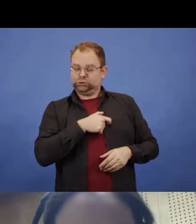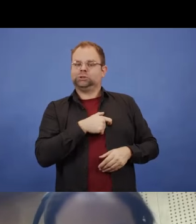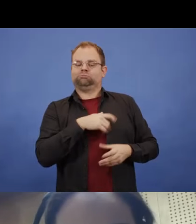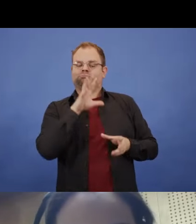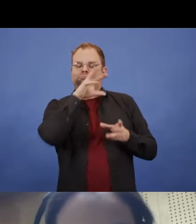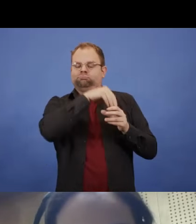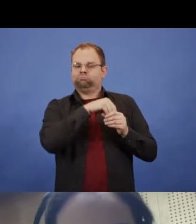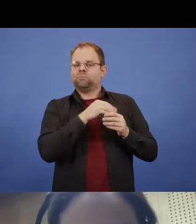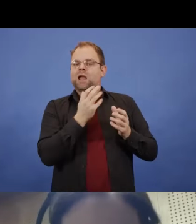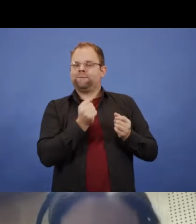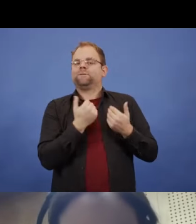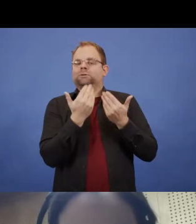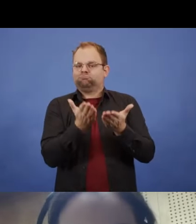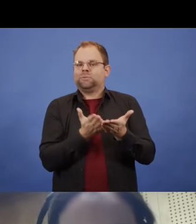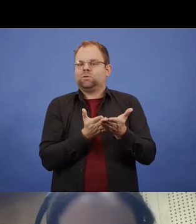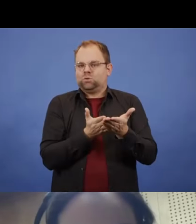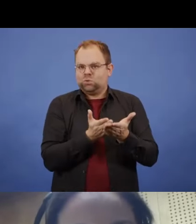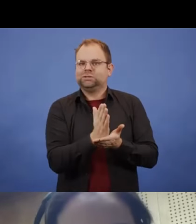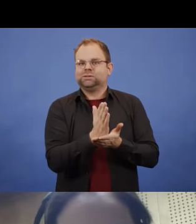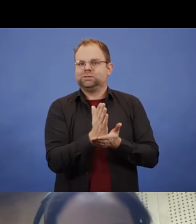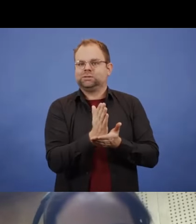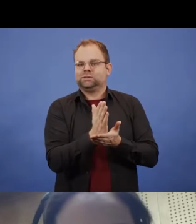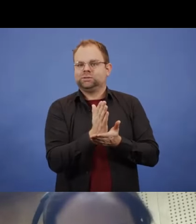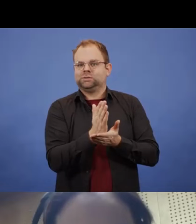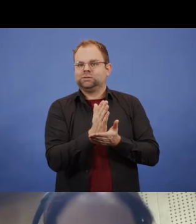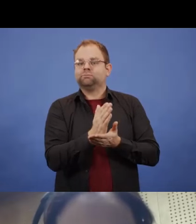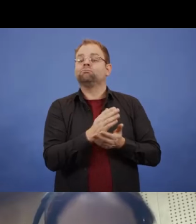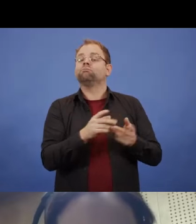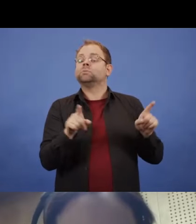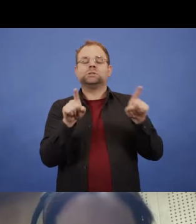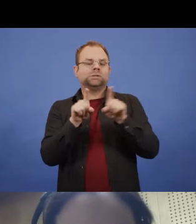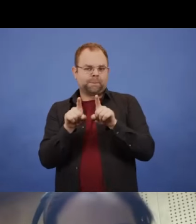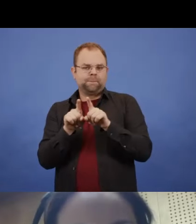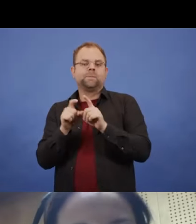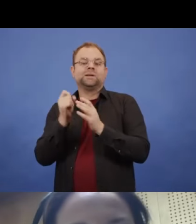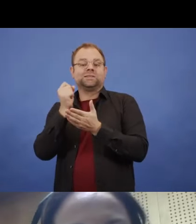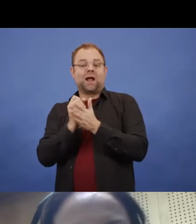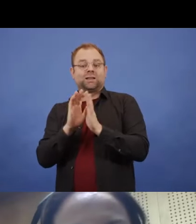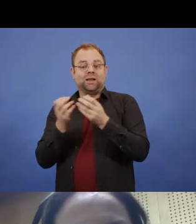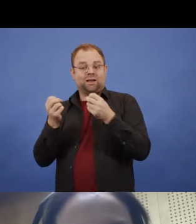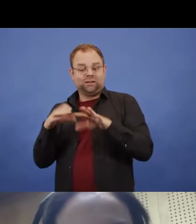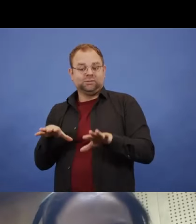though refugee status gives slightly more protection than statelessness status.